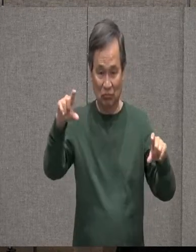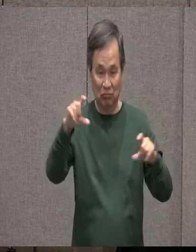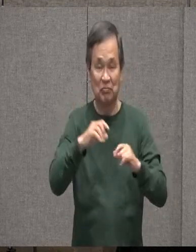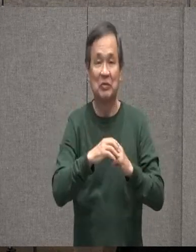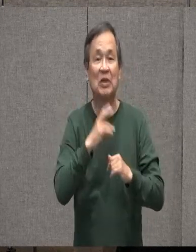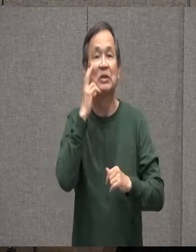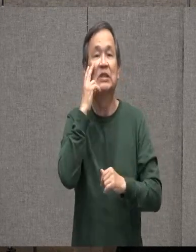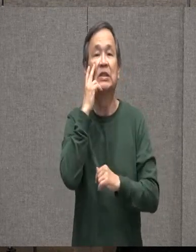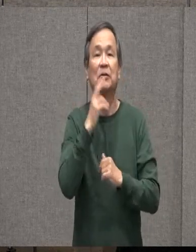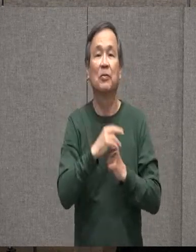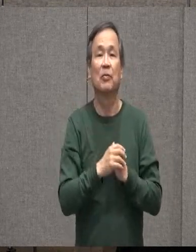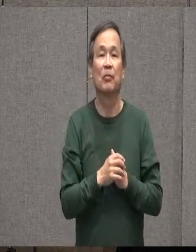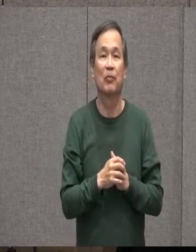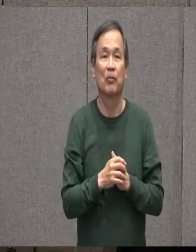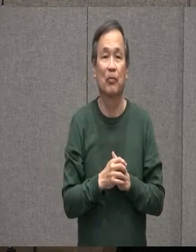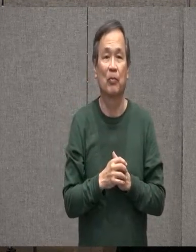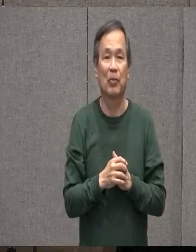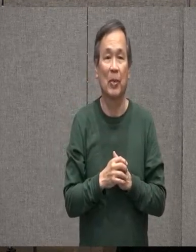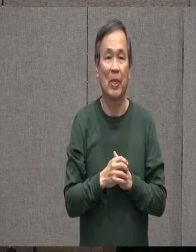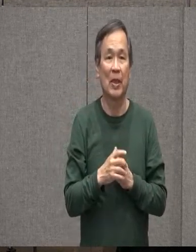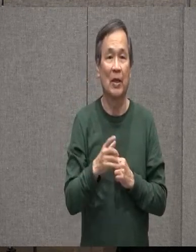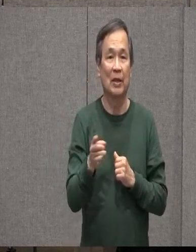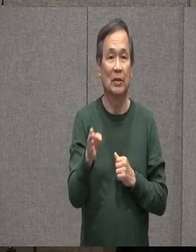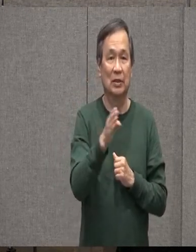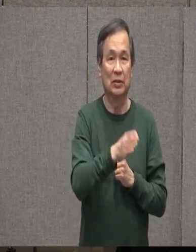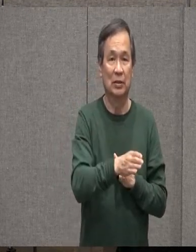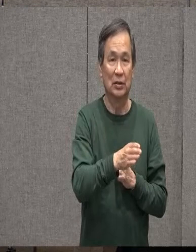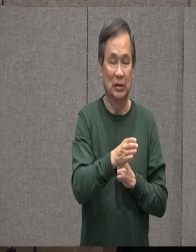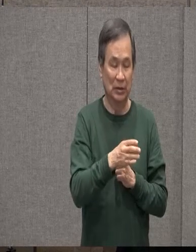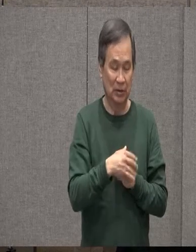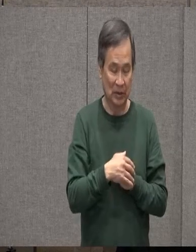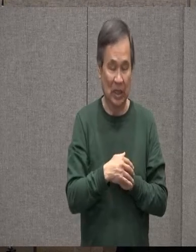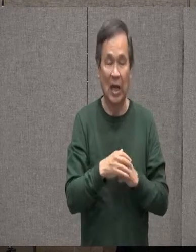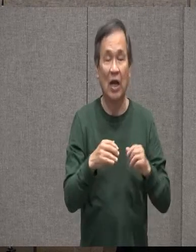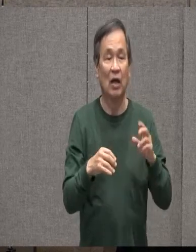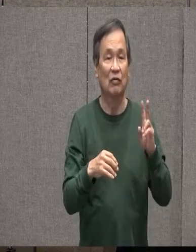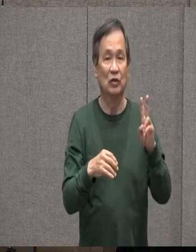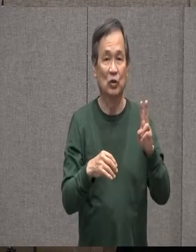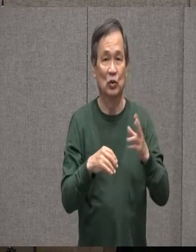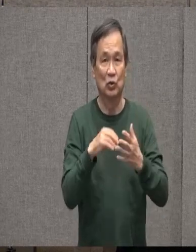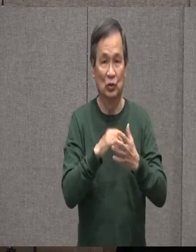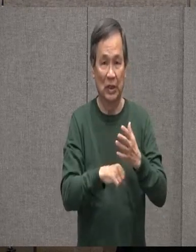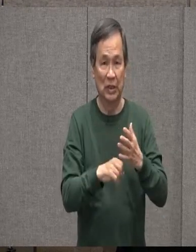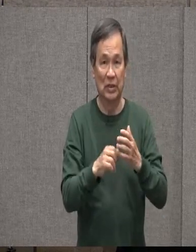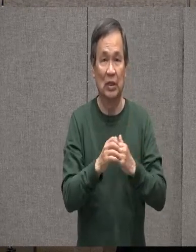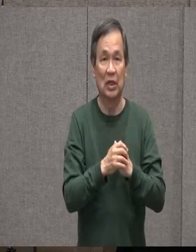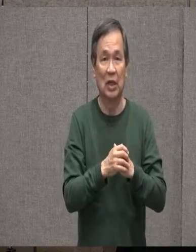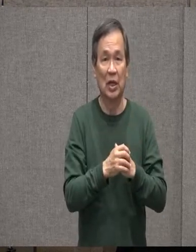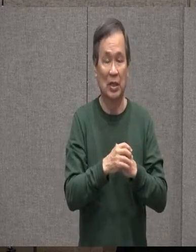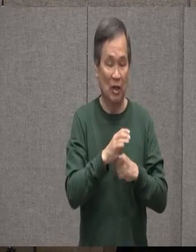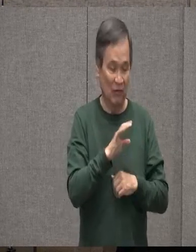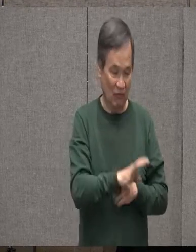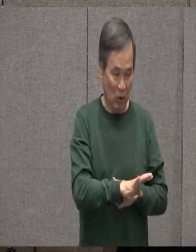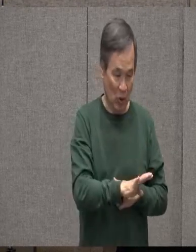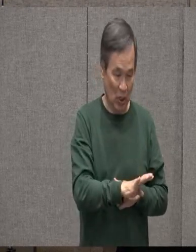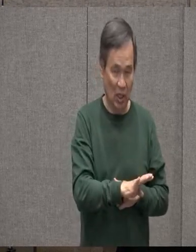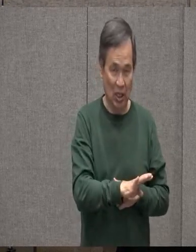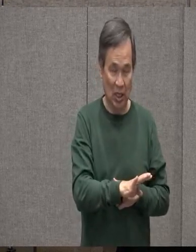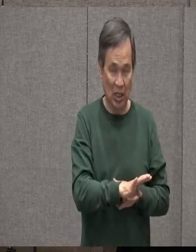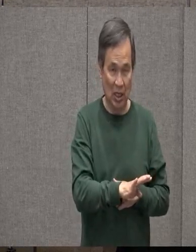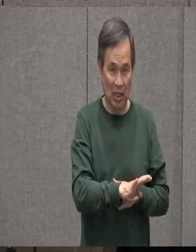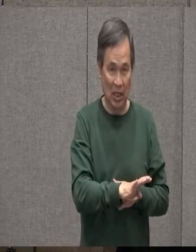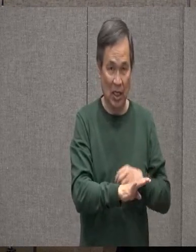4 divided by 2 would actually be 2 because 2 times 2 is 4. You can divide that 4 in half.